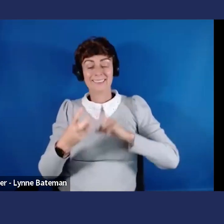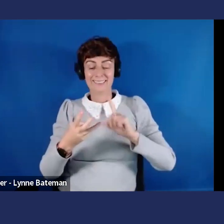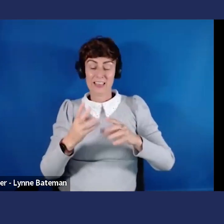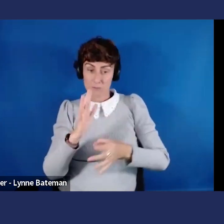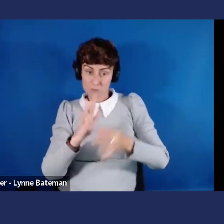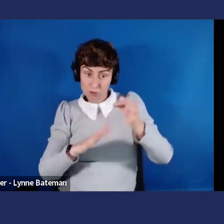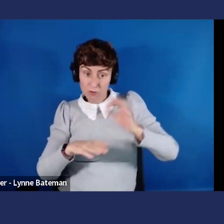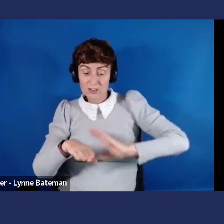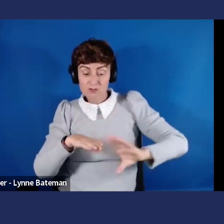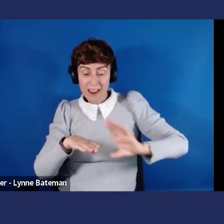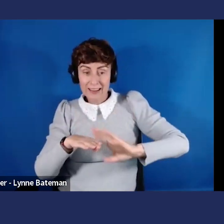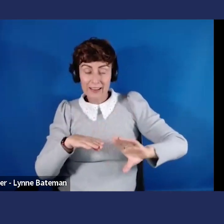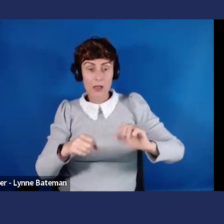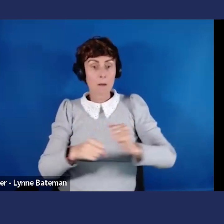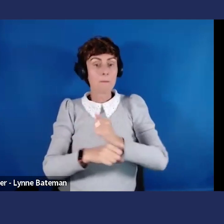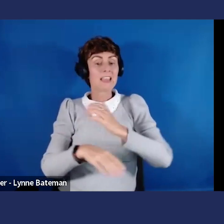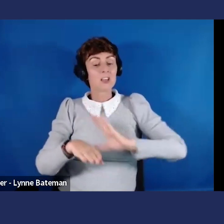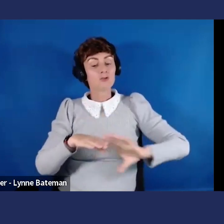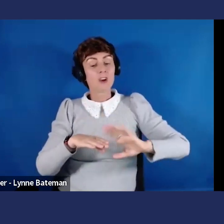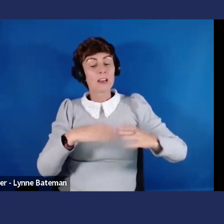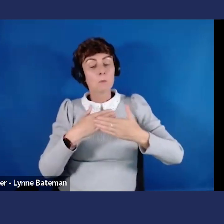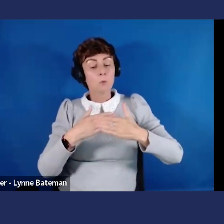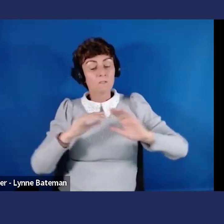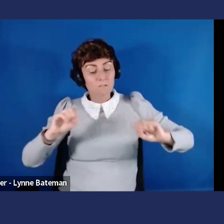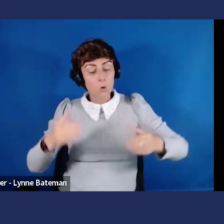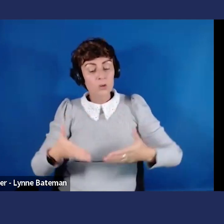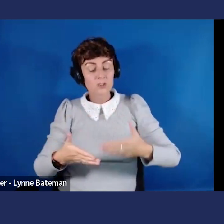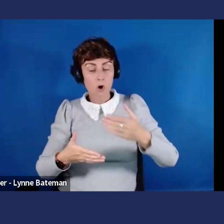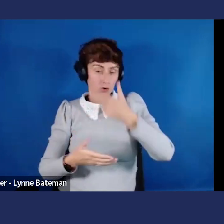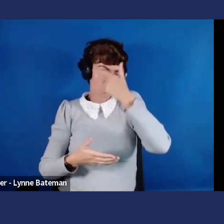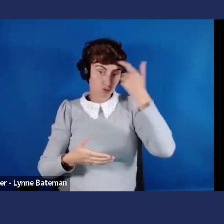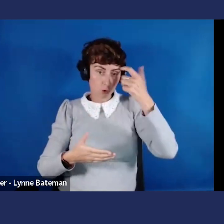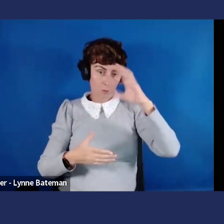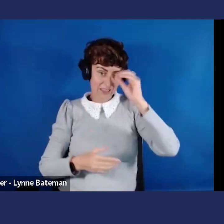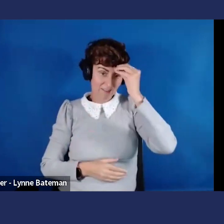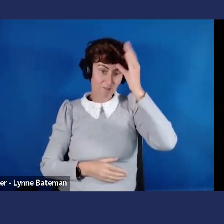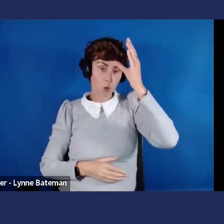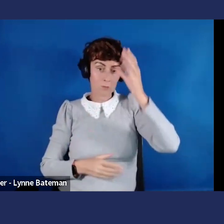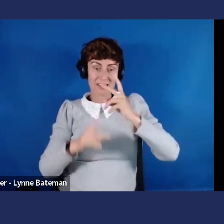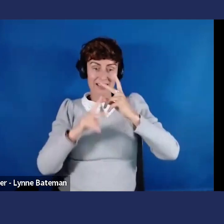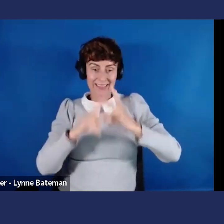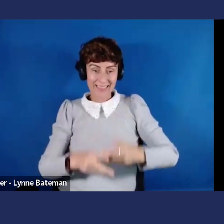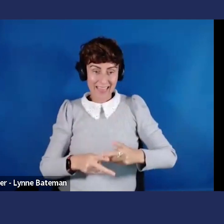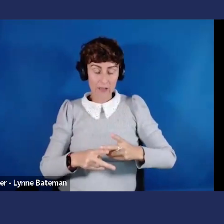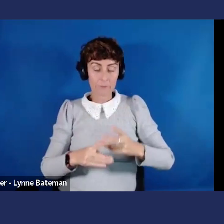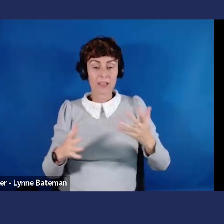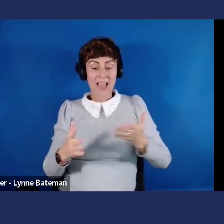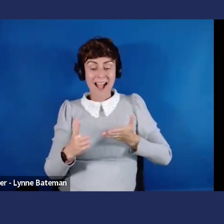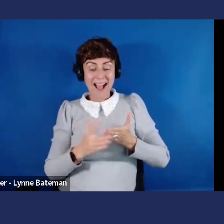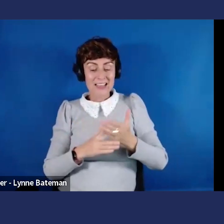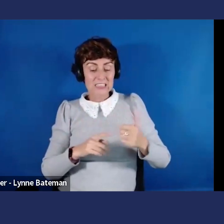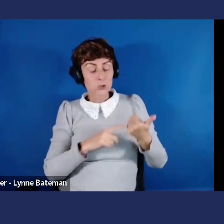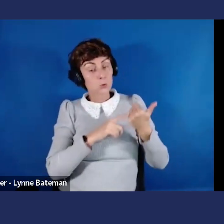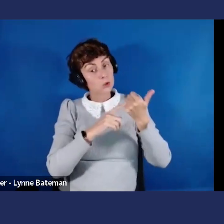improving training and making training more focused on trauma-informed care, enhancing postnatal support and access to postnatal support,